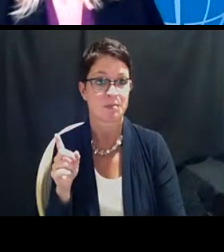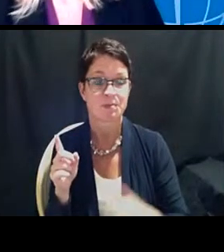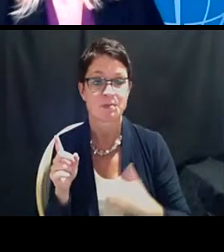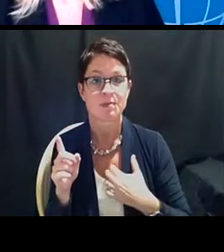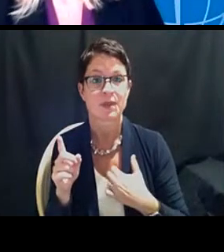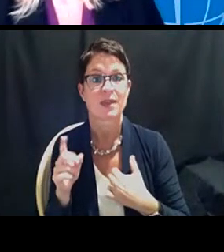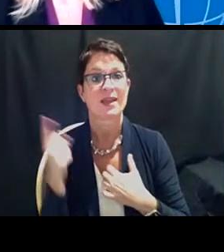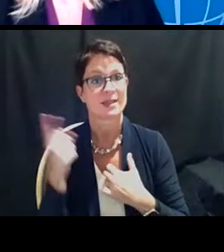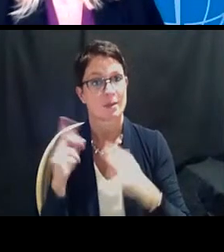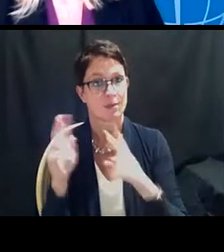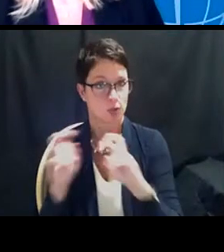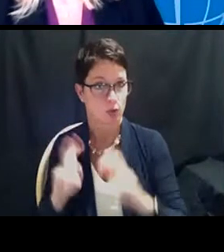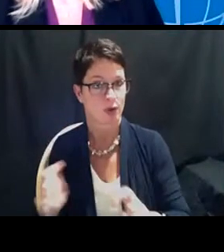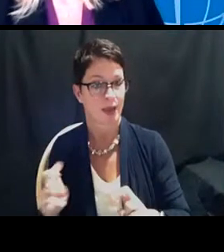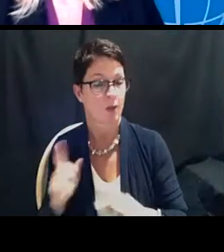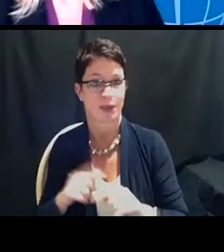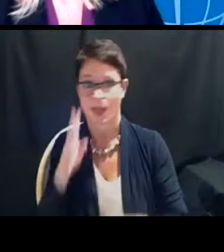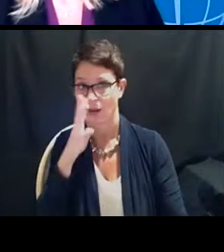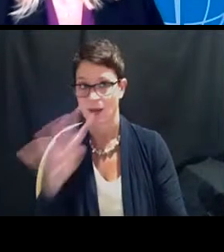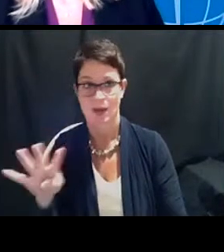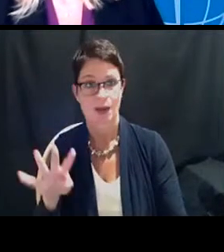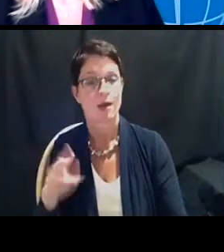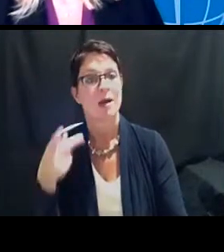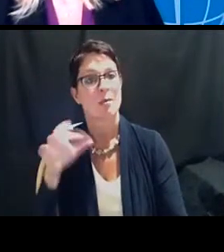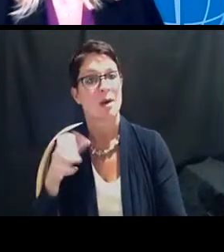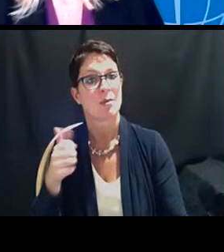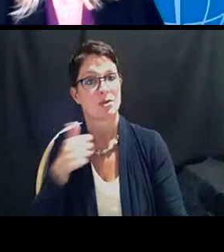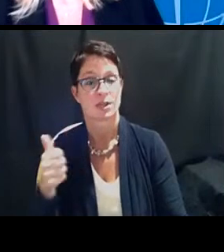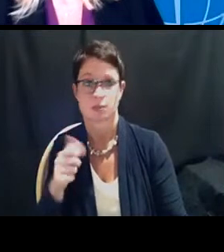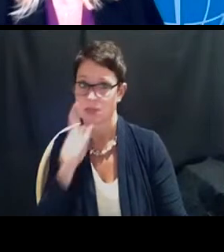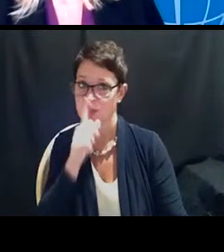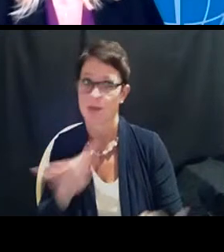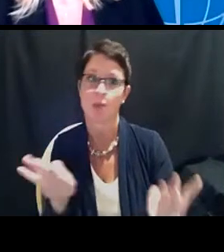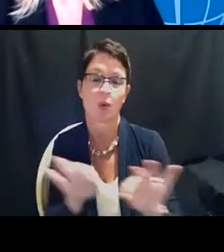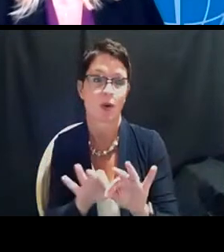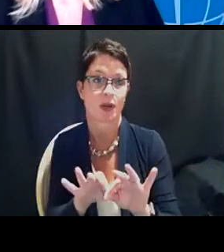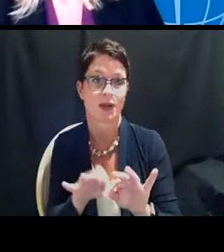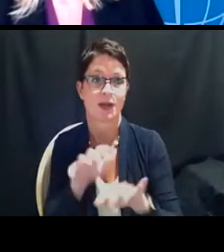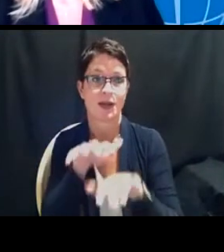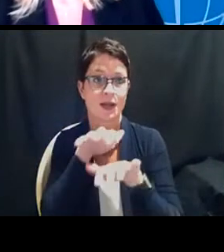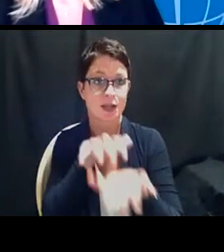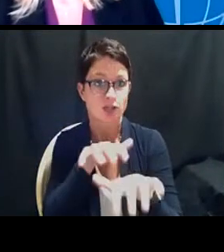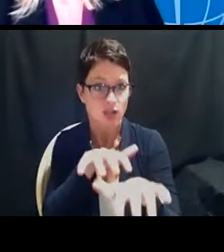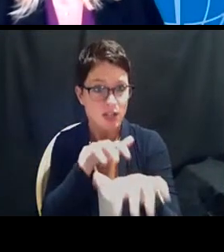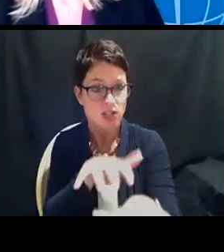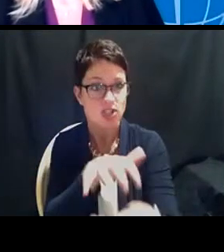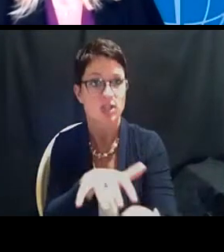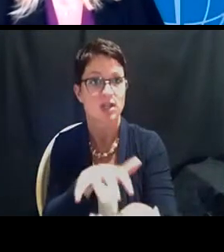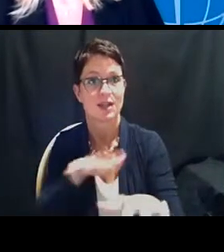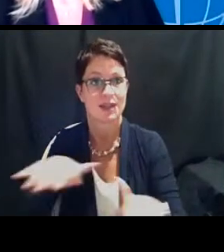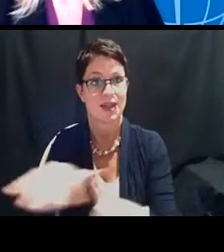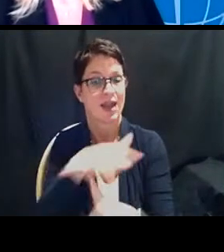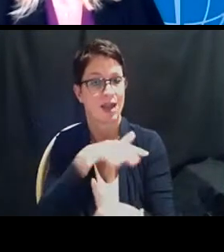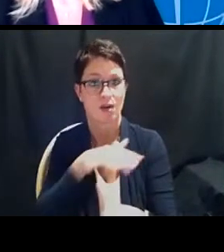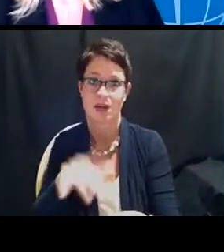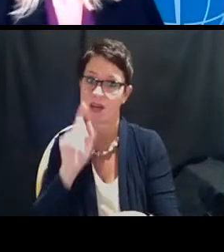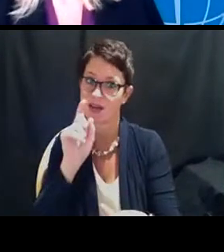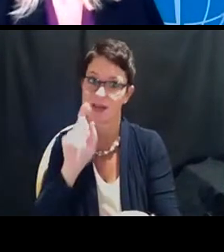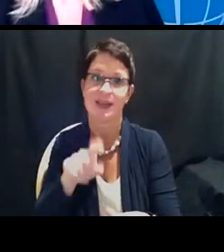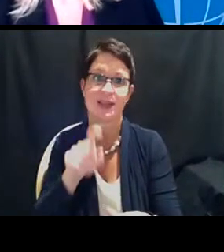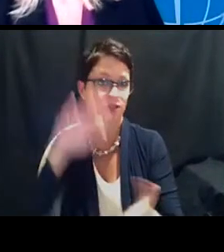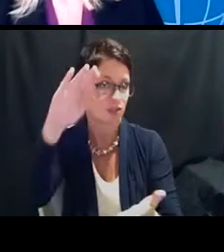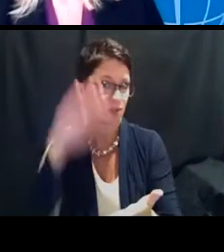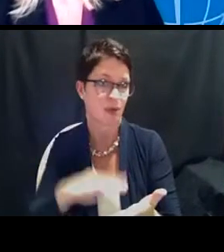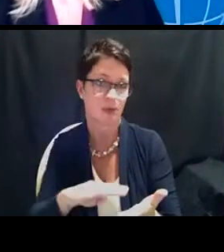to look at. I think public transportation is very important. I think the congestion and the traffic in the area needs to